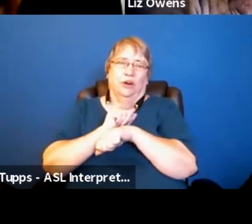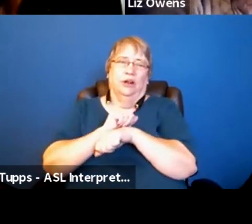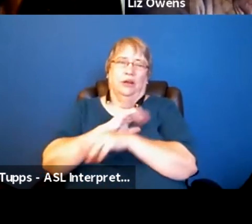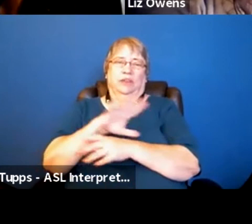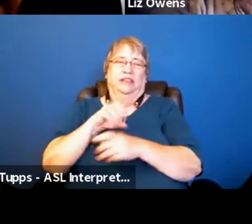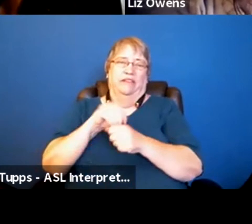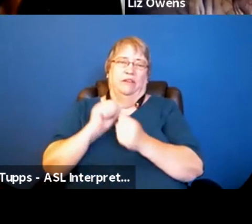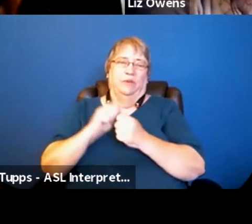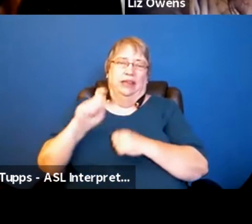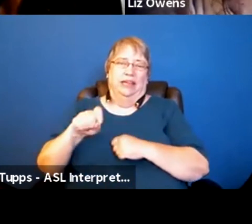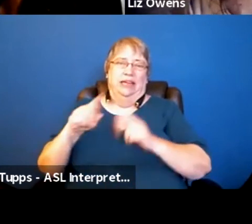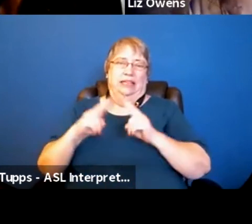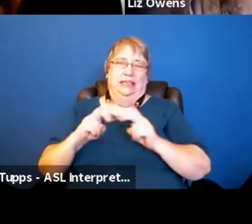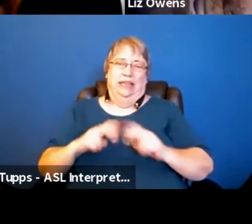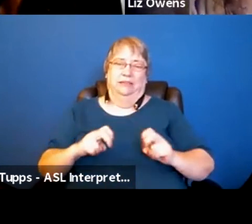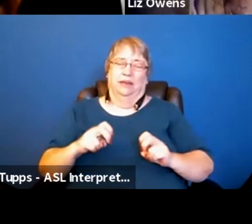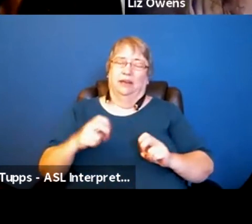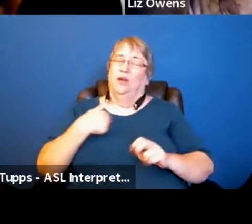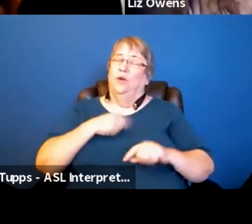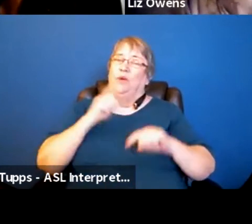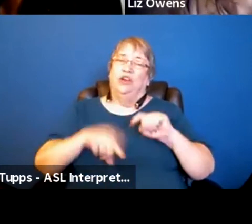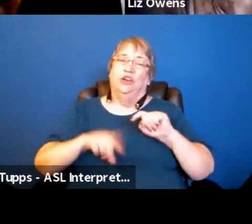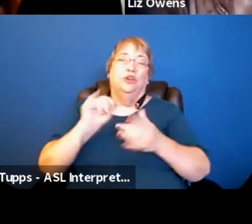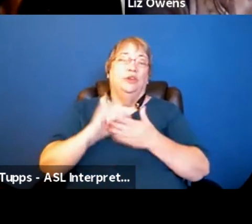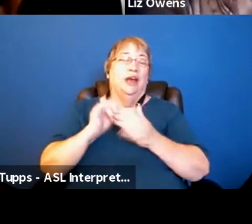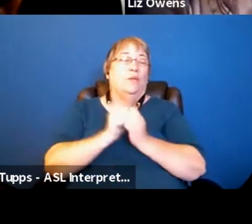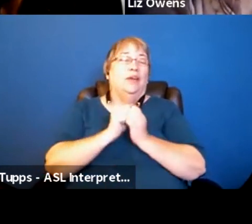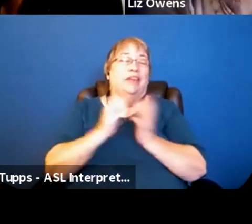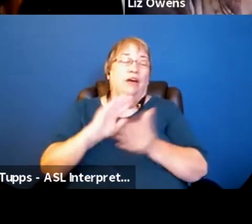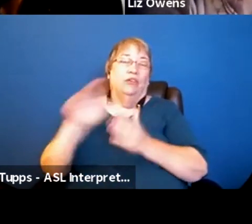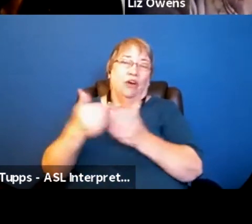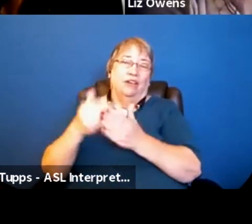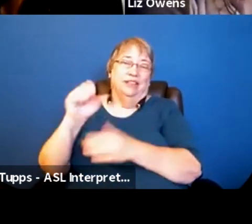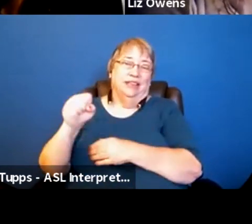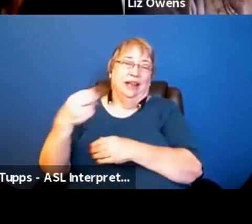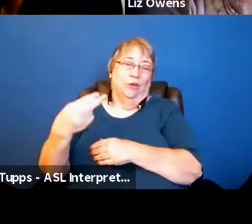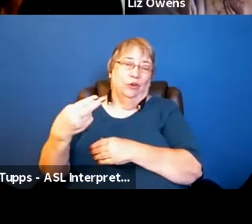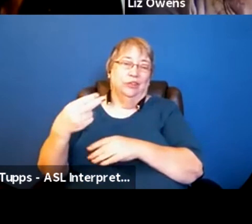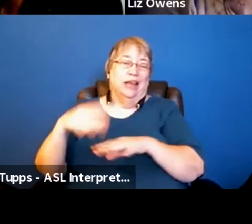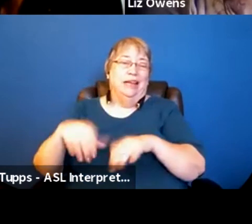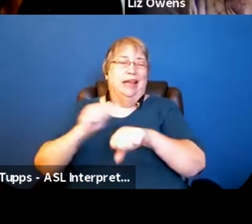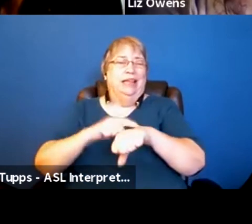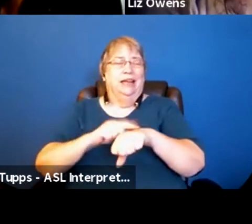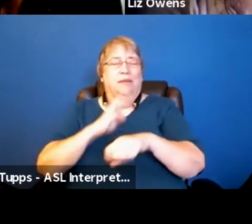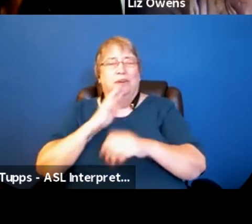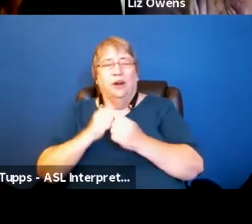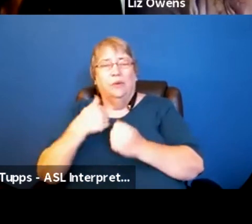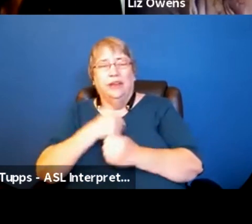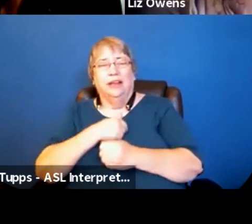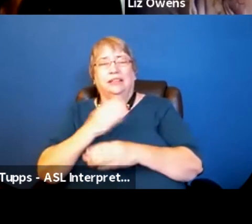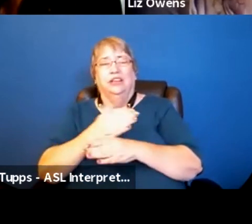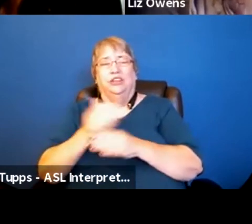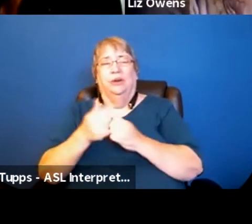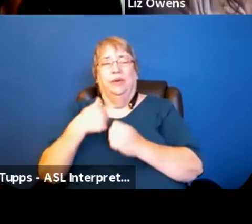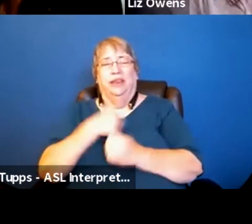without every single one of those individuals taking time out to talk with us or share ideas. So just a number of thank yous, but also I don't want to end on